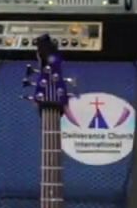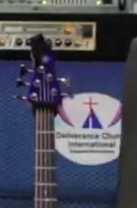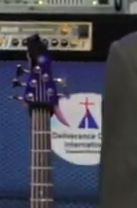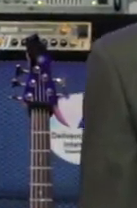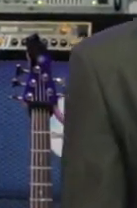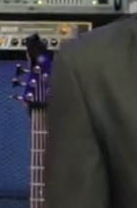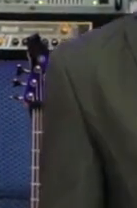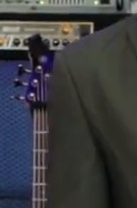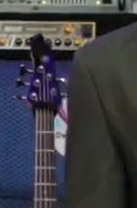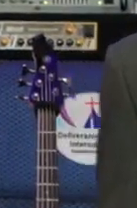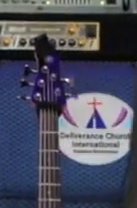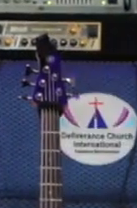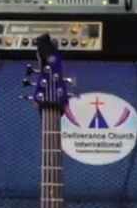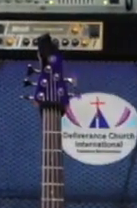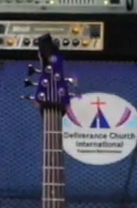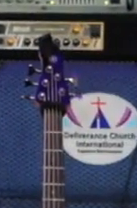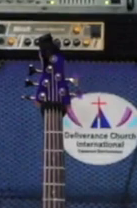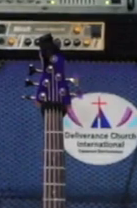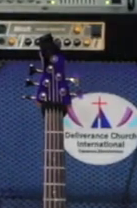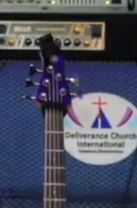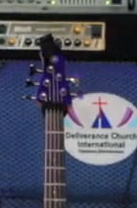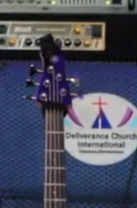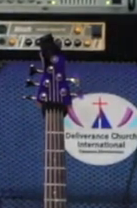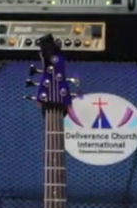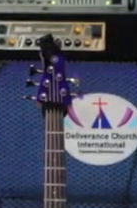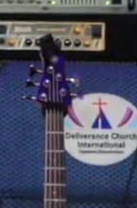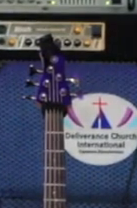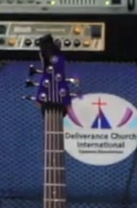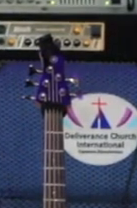tayari for someone to die. Kwa mtu yote kufariki. Even